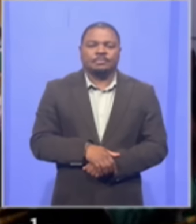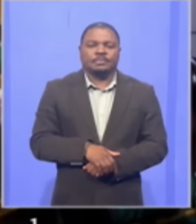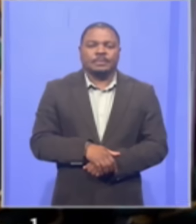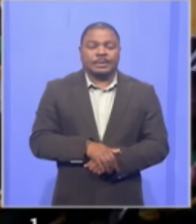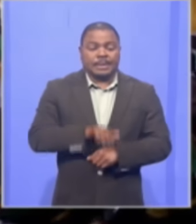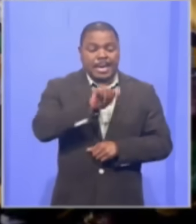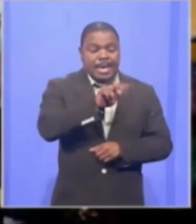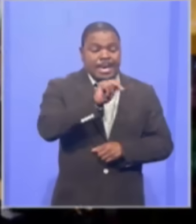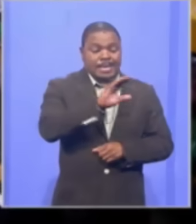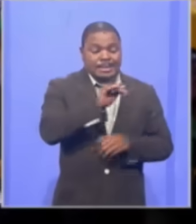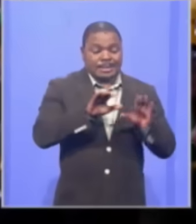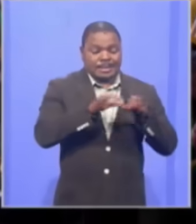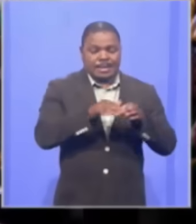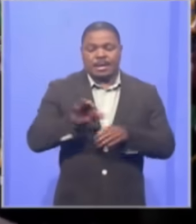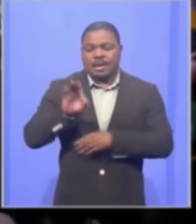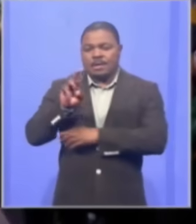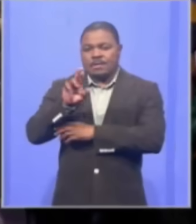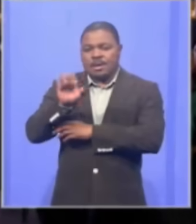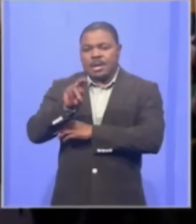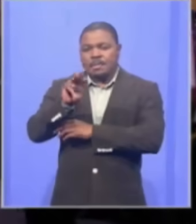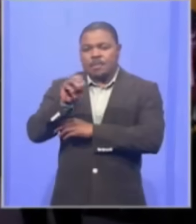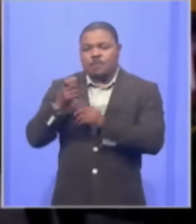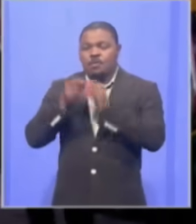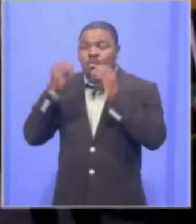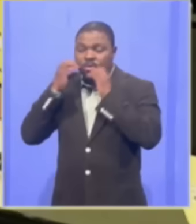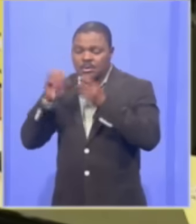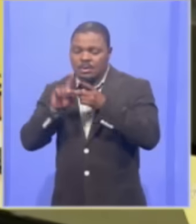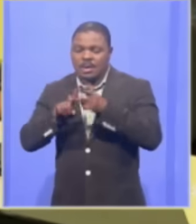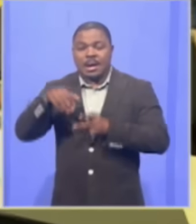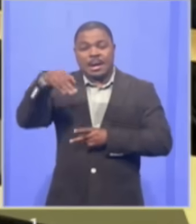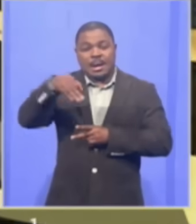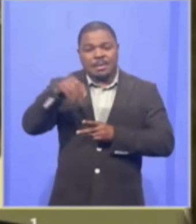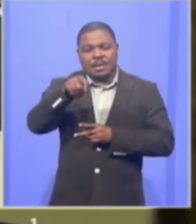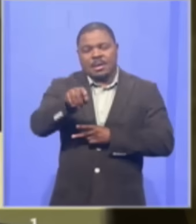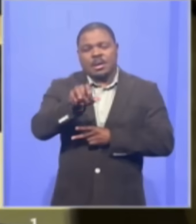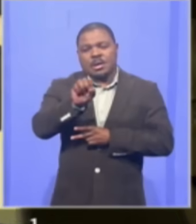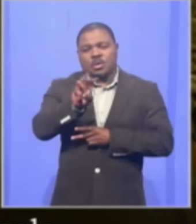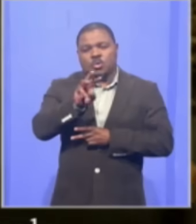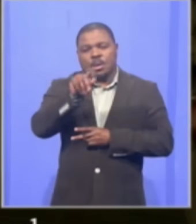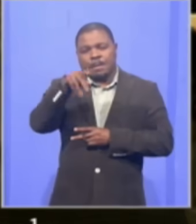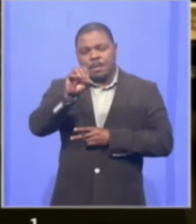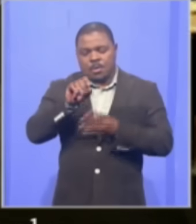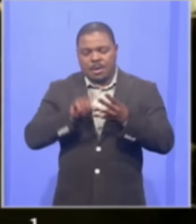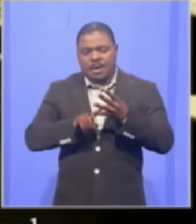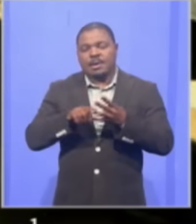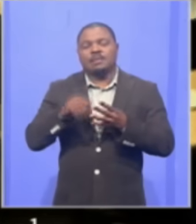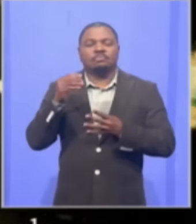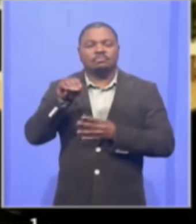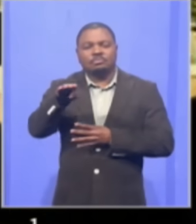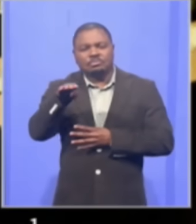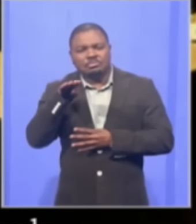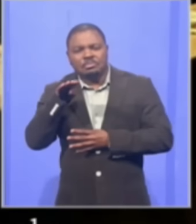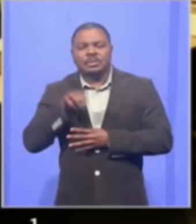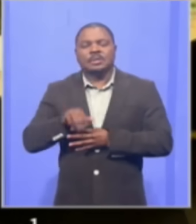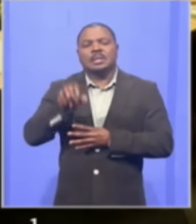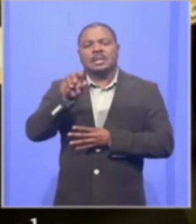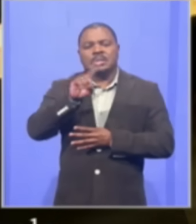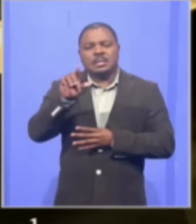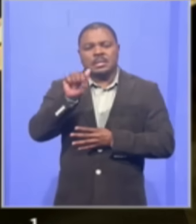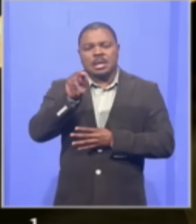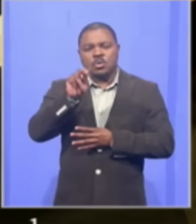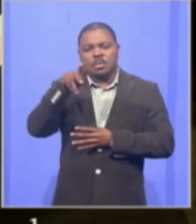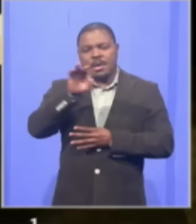ANC tlo amohela mokga wa Frelimo ho tswa Mozambique, SWAPO Namibia, ZANU-PF Zimbabwe le MPLA ya Angola sebokeng se